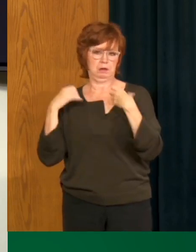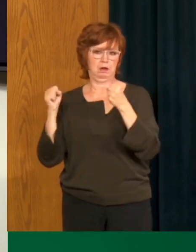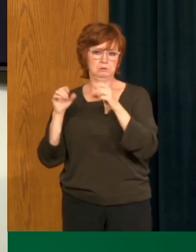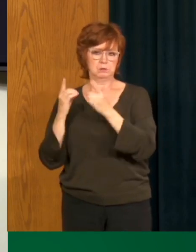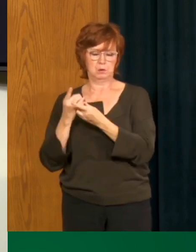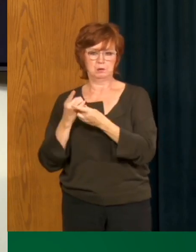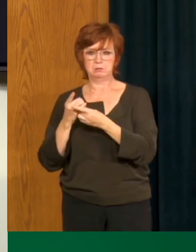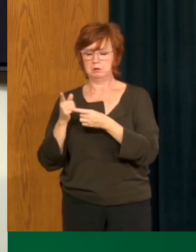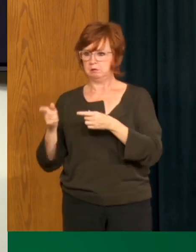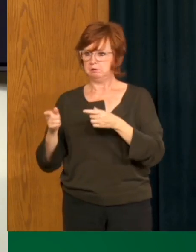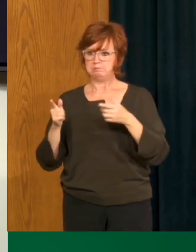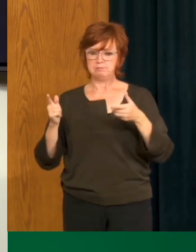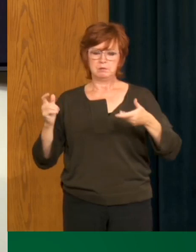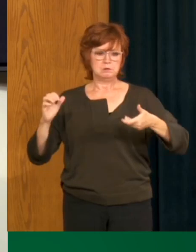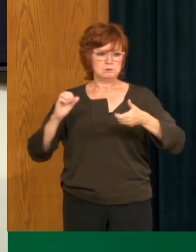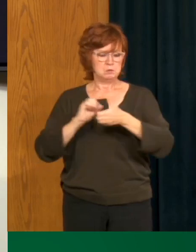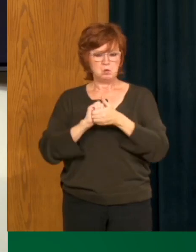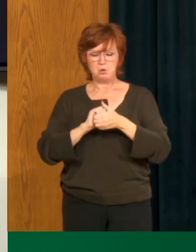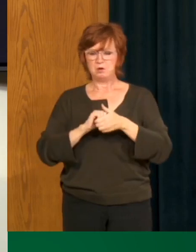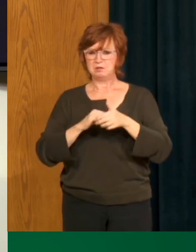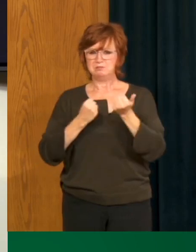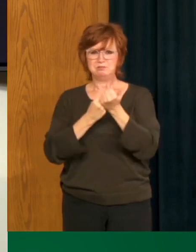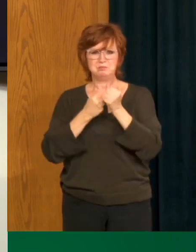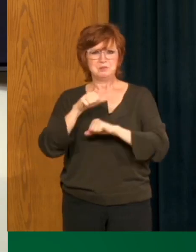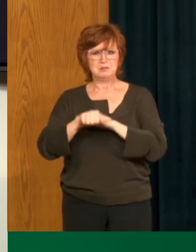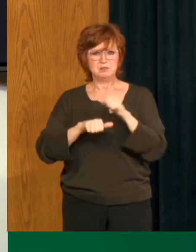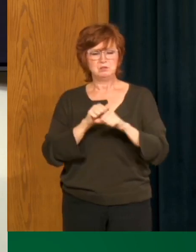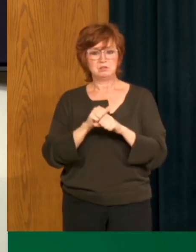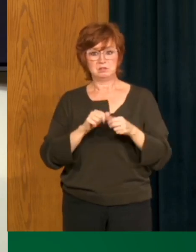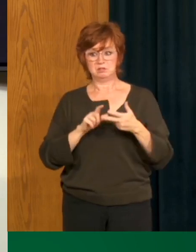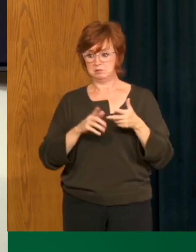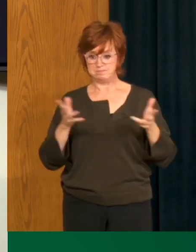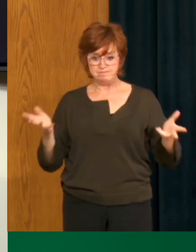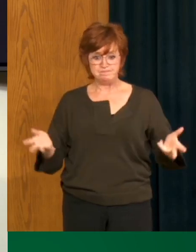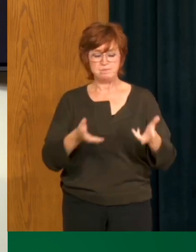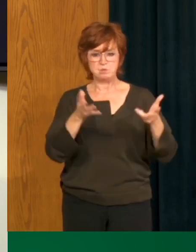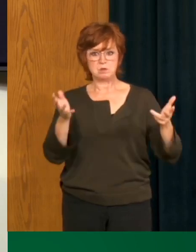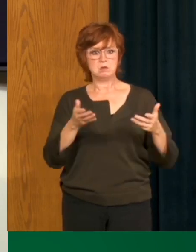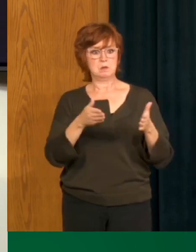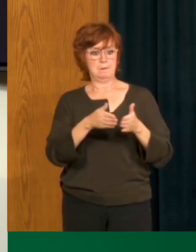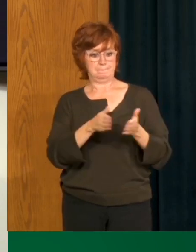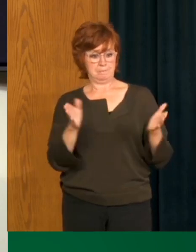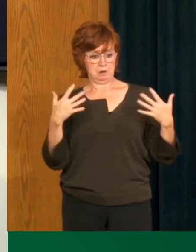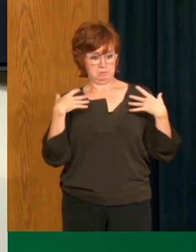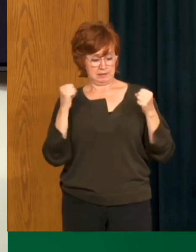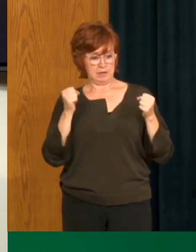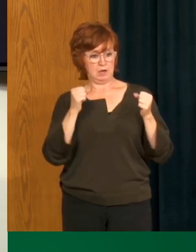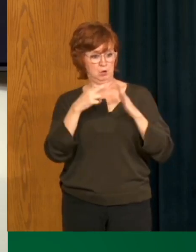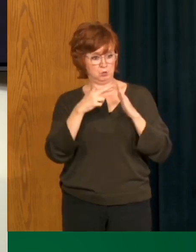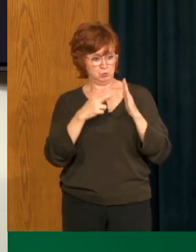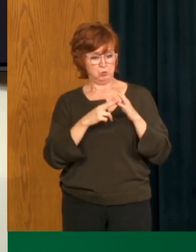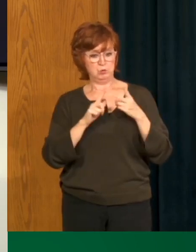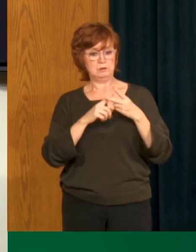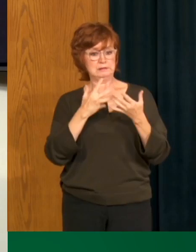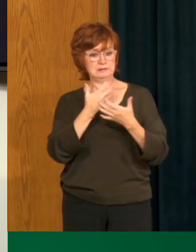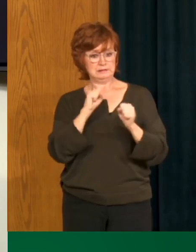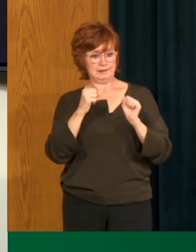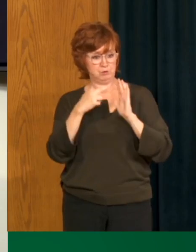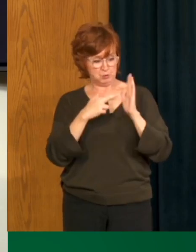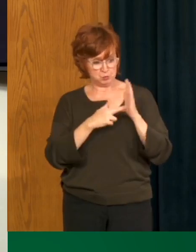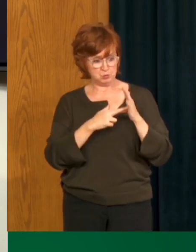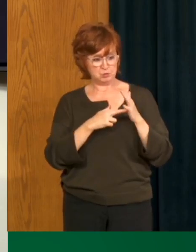those communities being aware of public health guidelines and safety measures to avoid COVID,